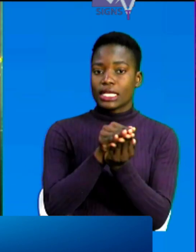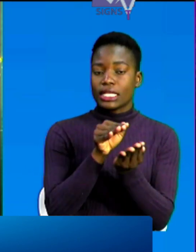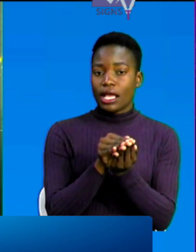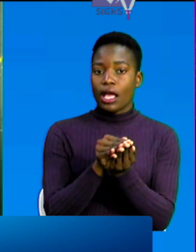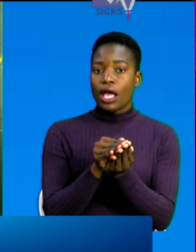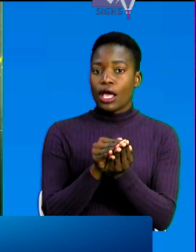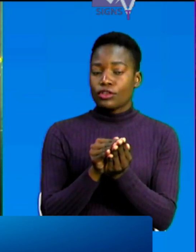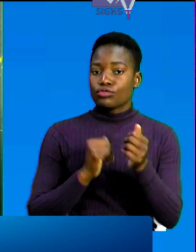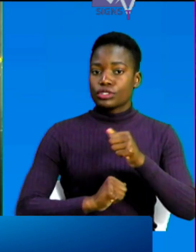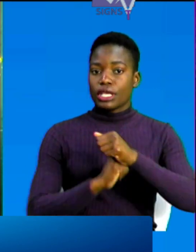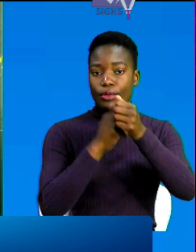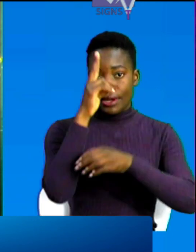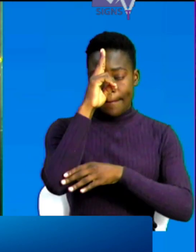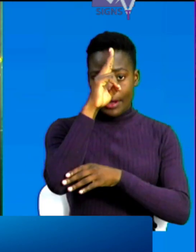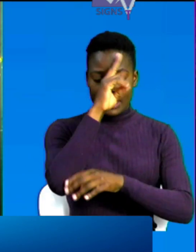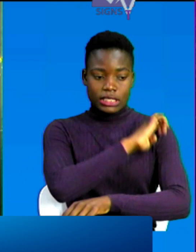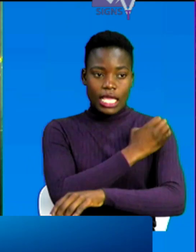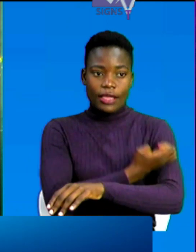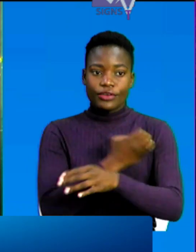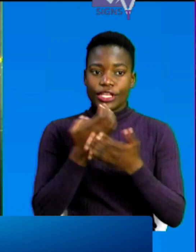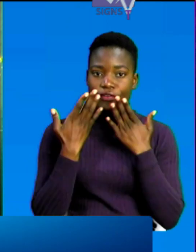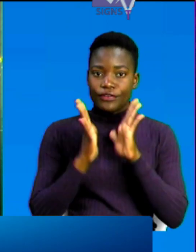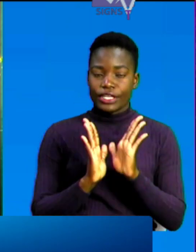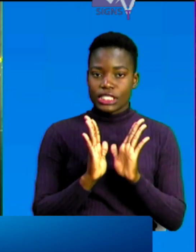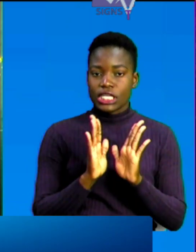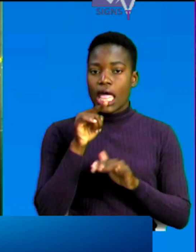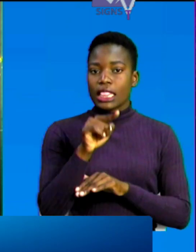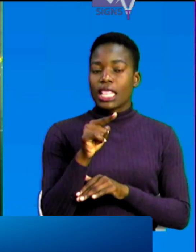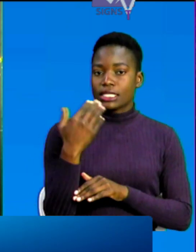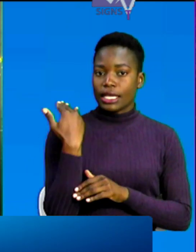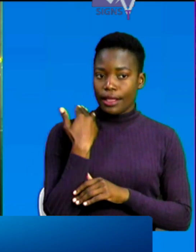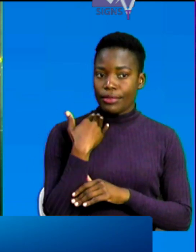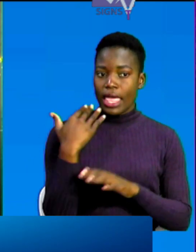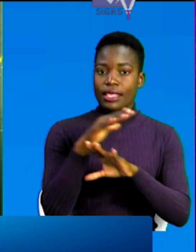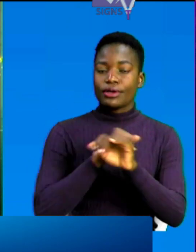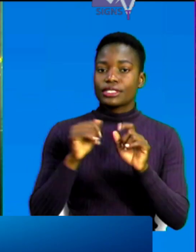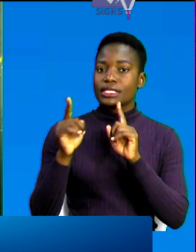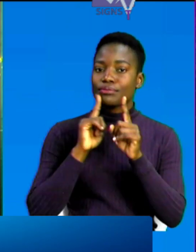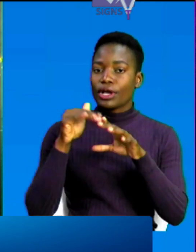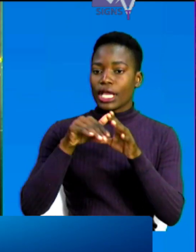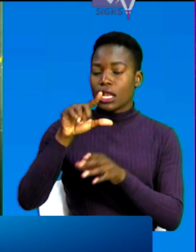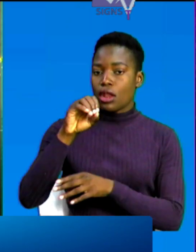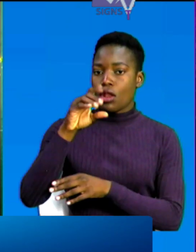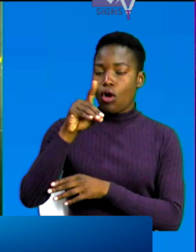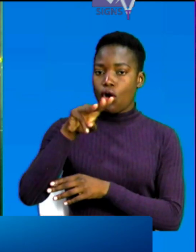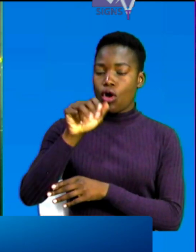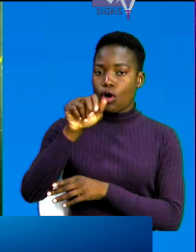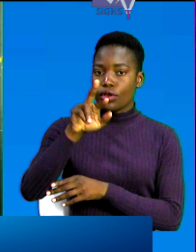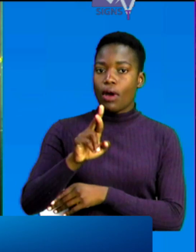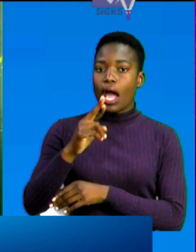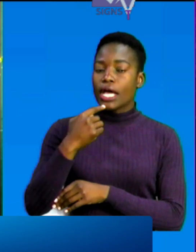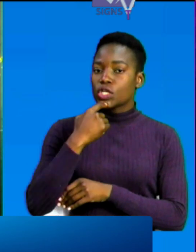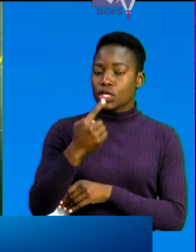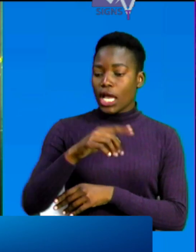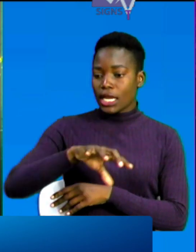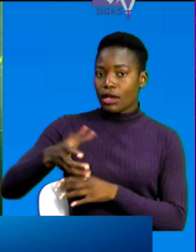to complement police efforts in ending the vice. The President spoke in Lodwar, Turkana County on Thursday, where